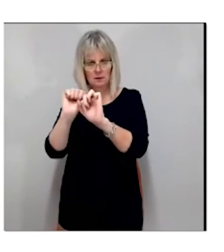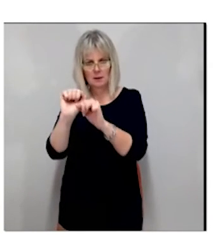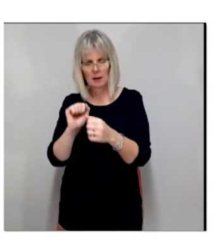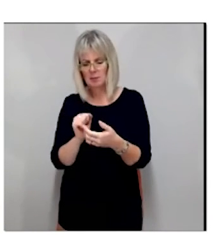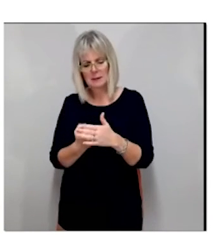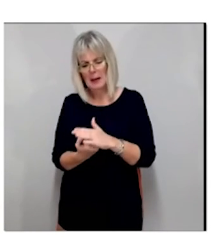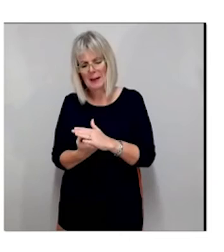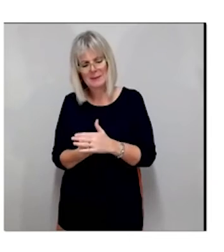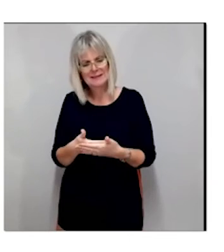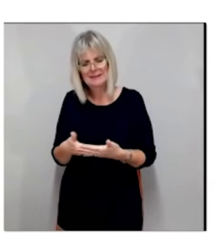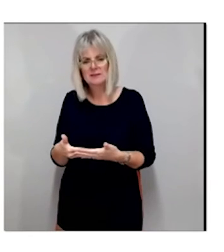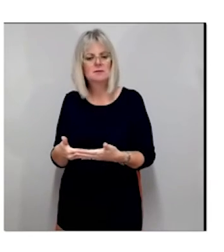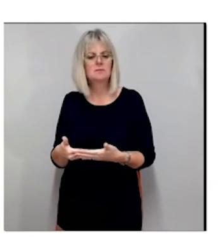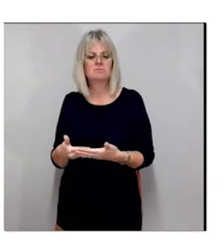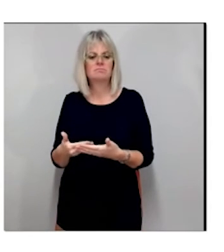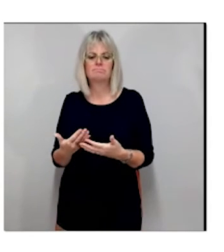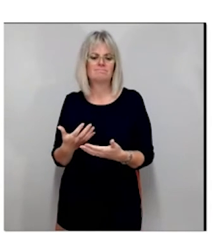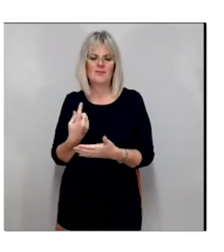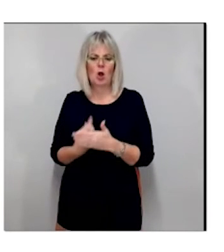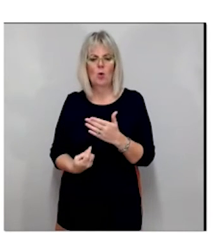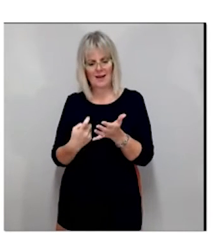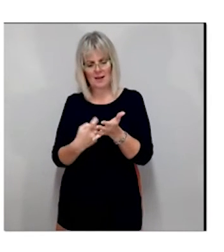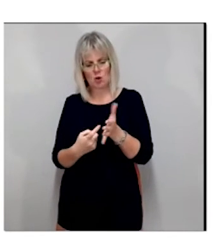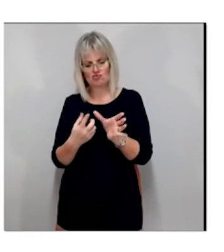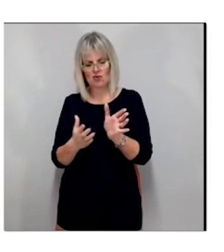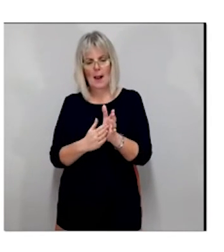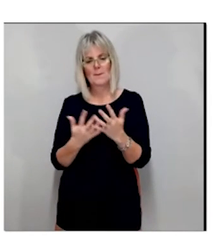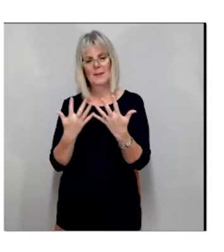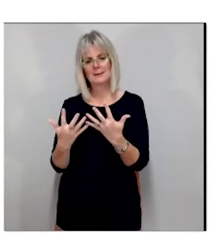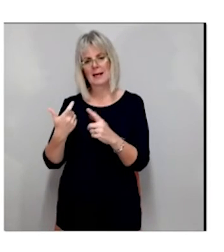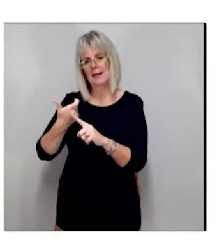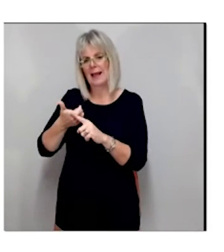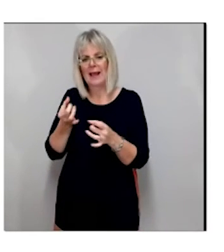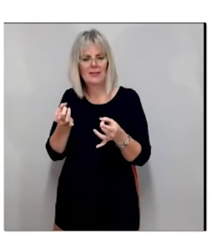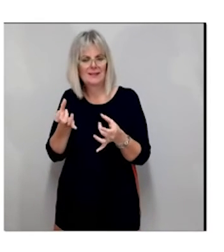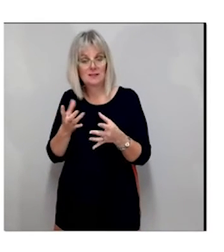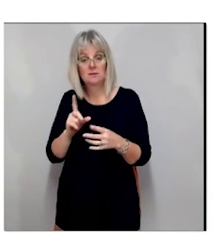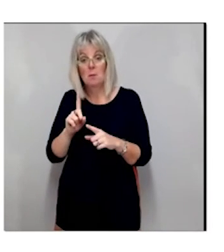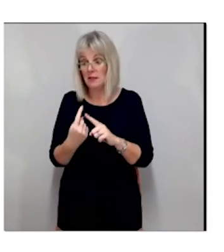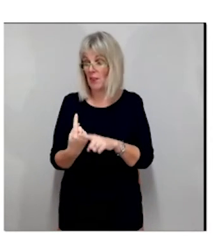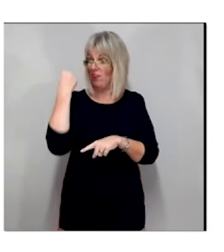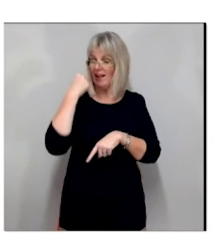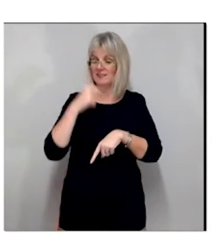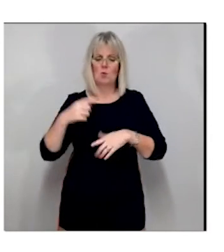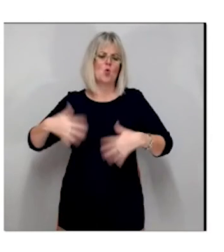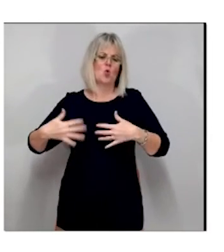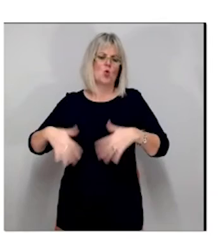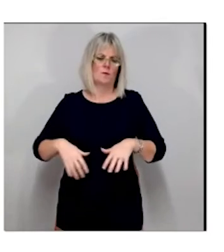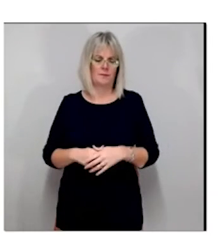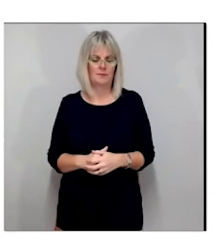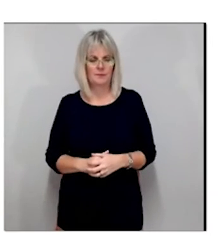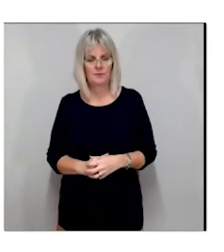a random access memory of 10K, but at the time it was revolutionary. Currently I use the Braille